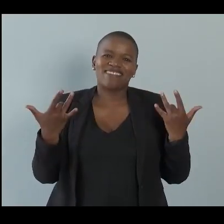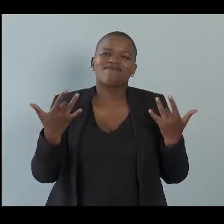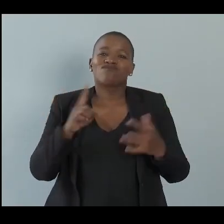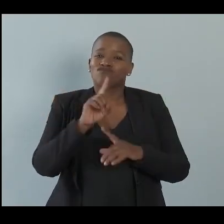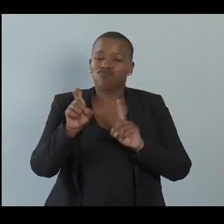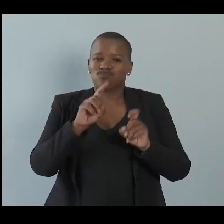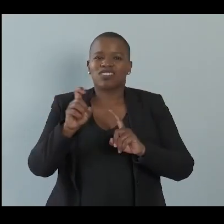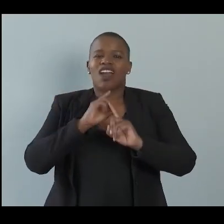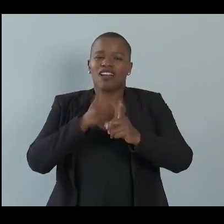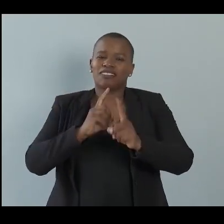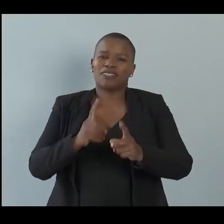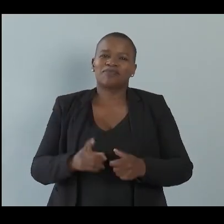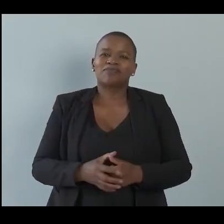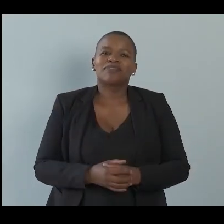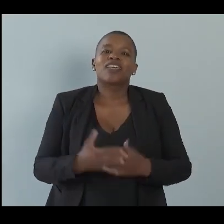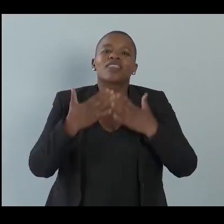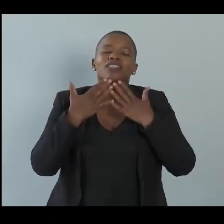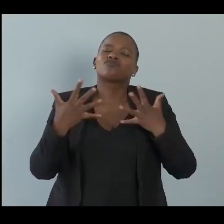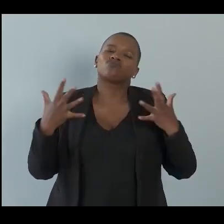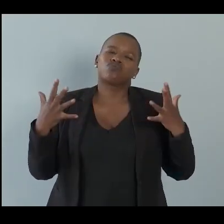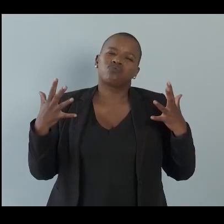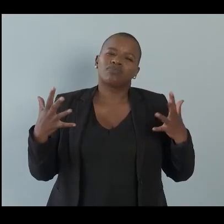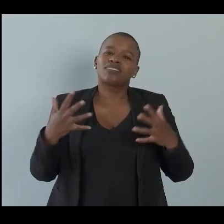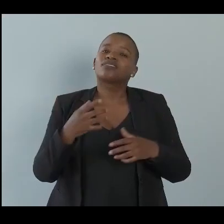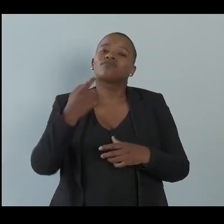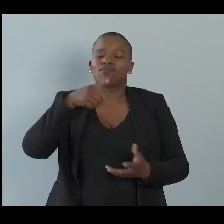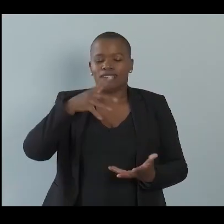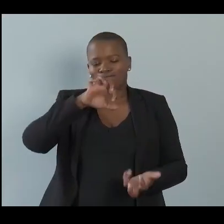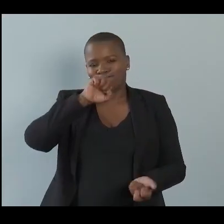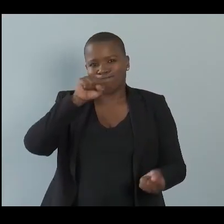your questions. That brings us to a close on the interim